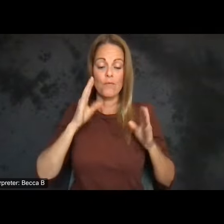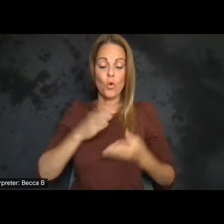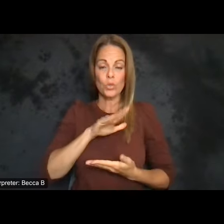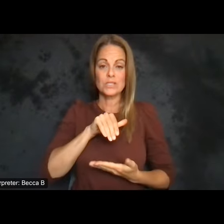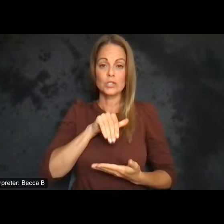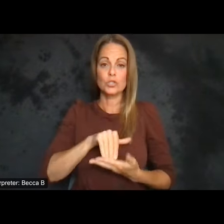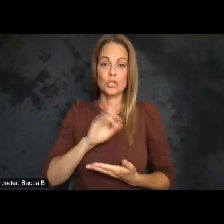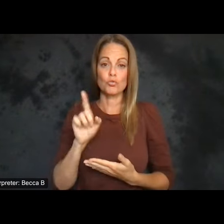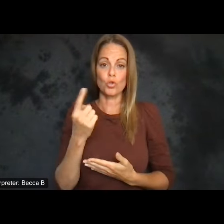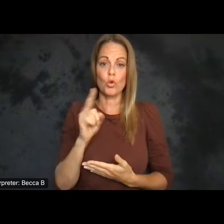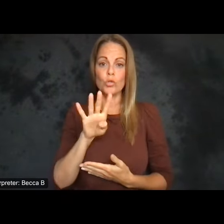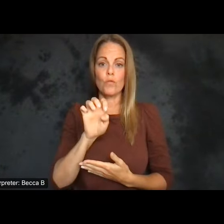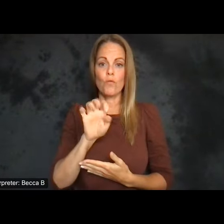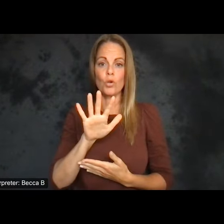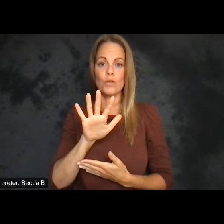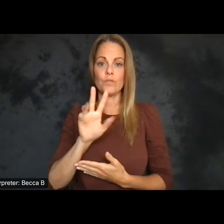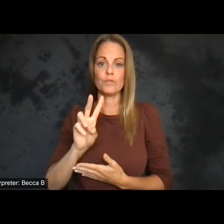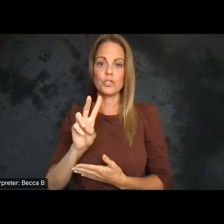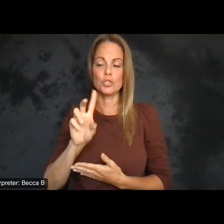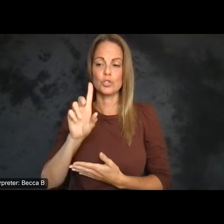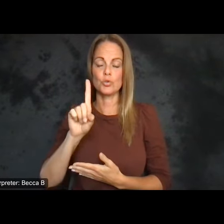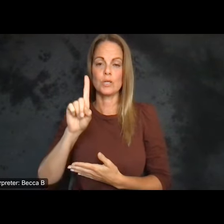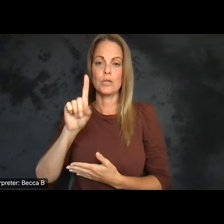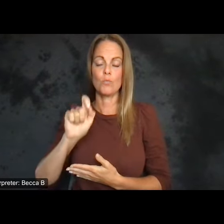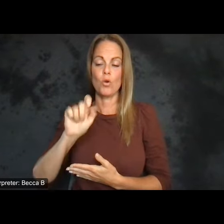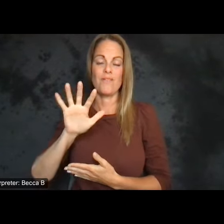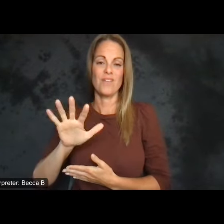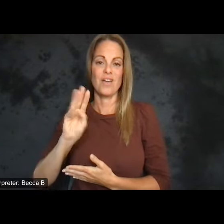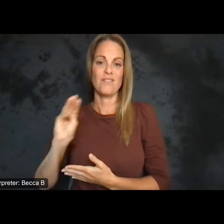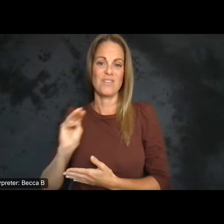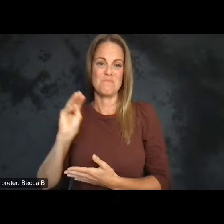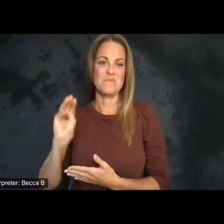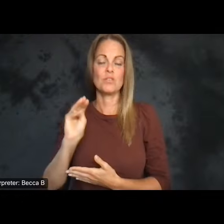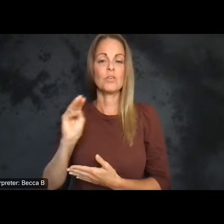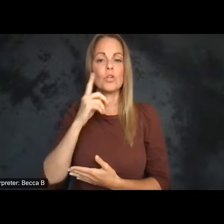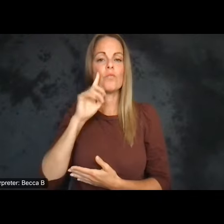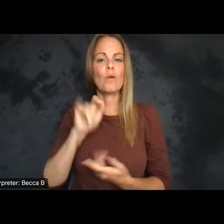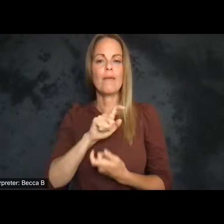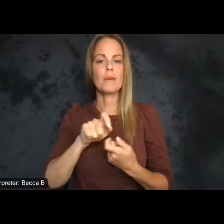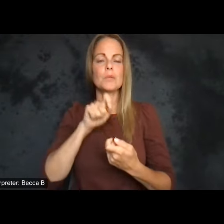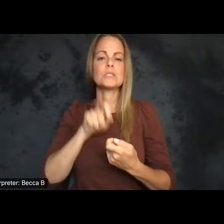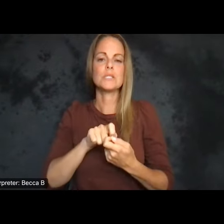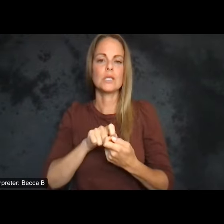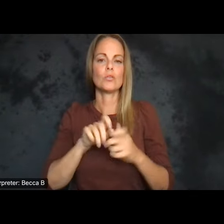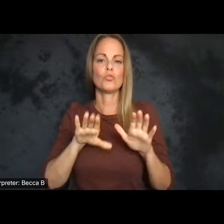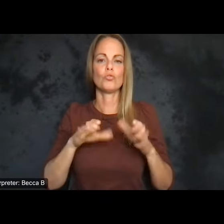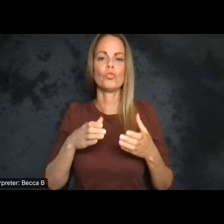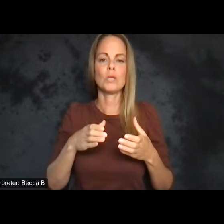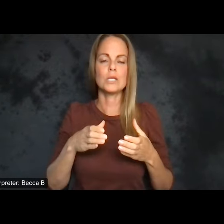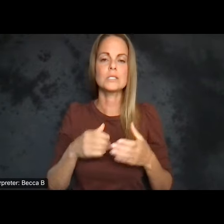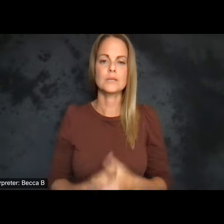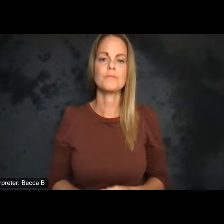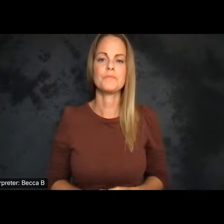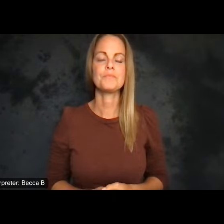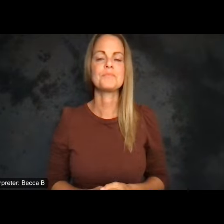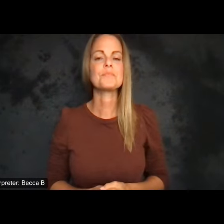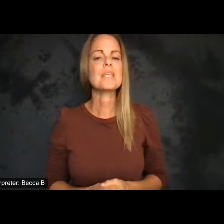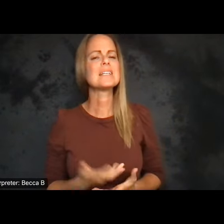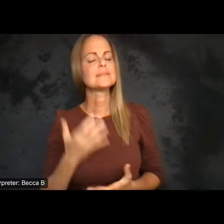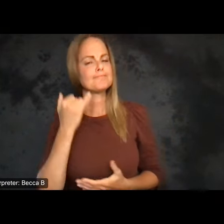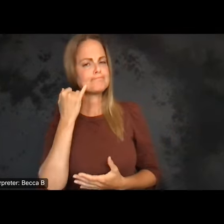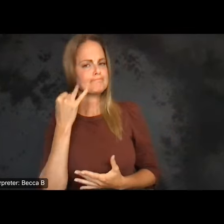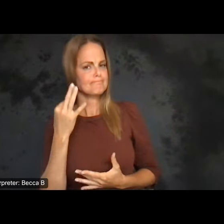that'd be $452.5 million bond issue for that particular unit. If I may, on